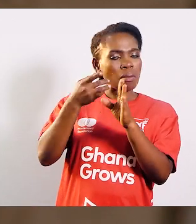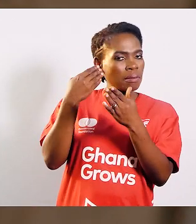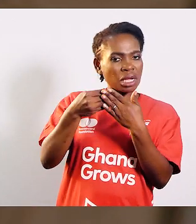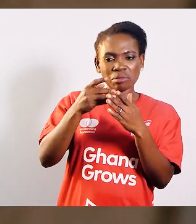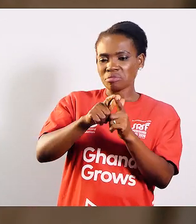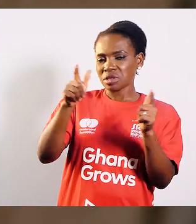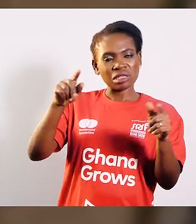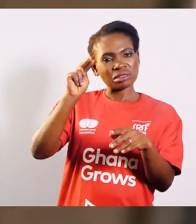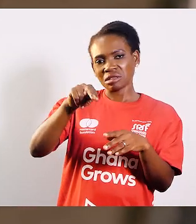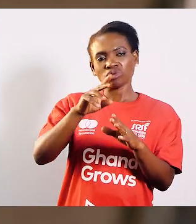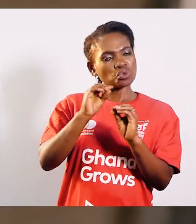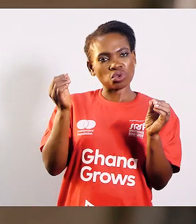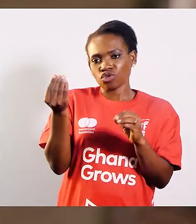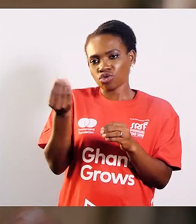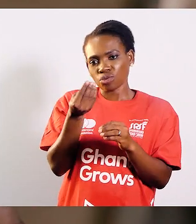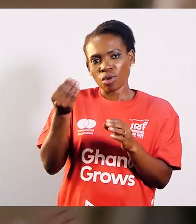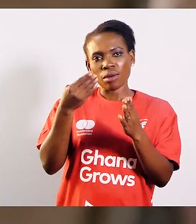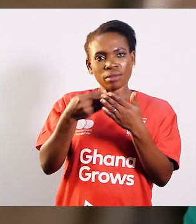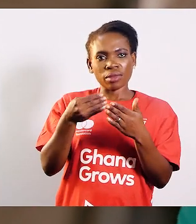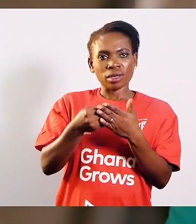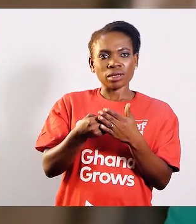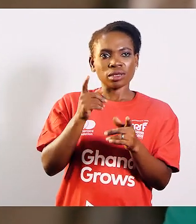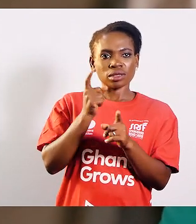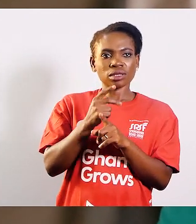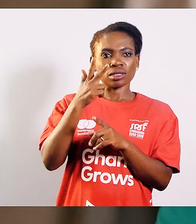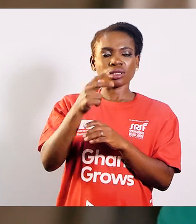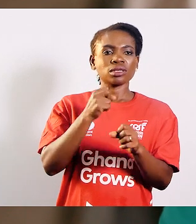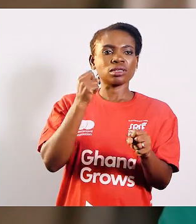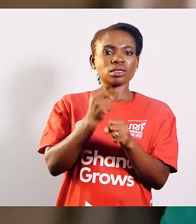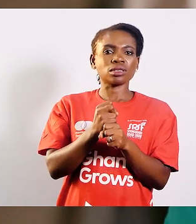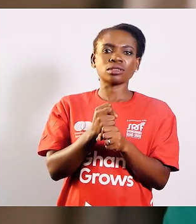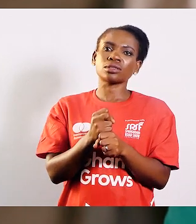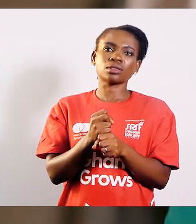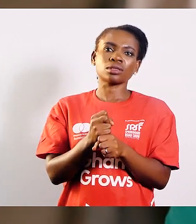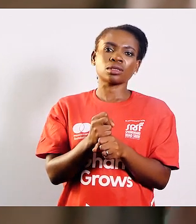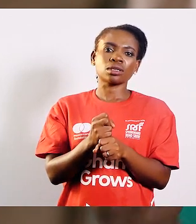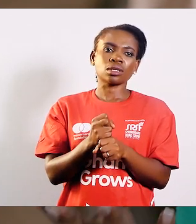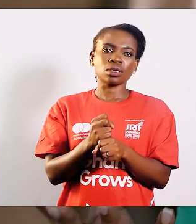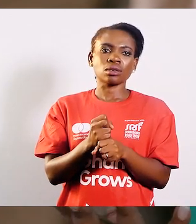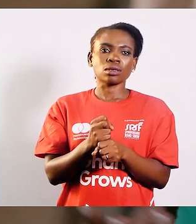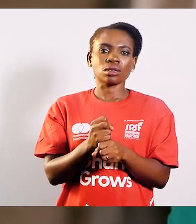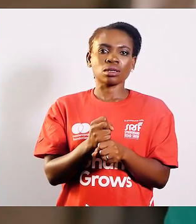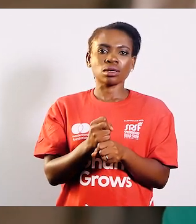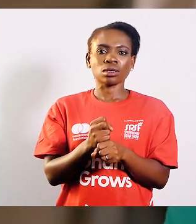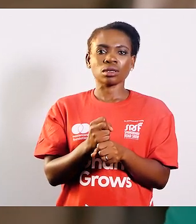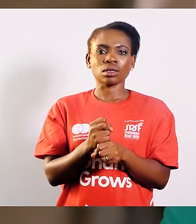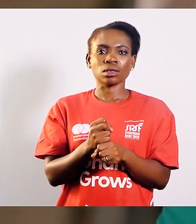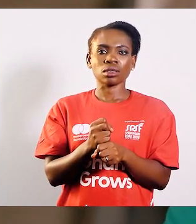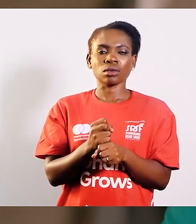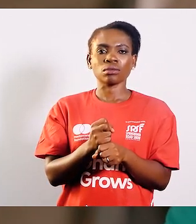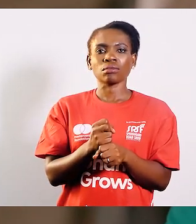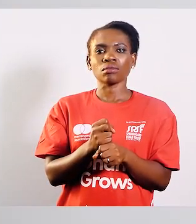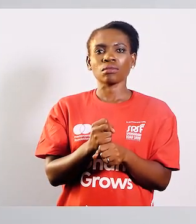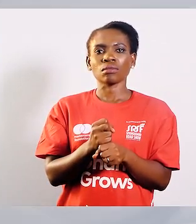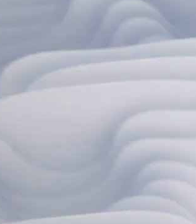mushroom farming is something you should be considering. It doesn't take much to start, and you can make a lot from it in just 3 years, just like how Zach